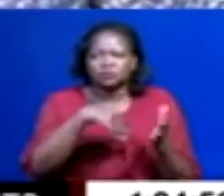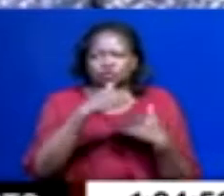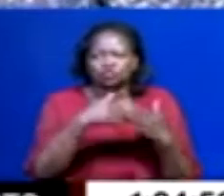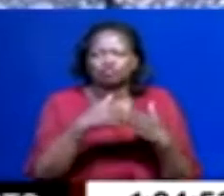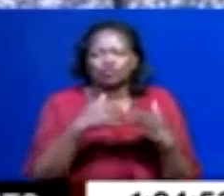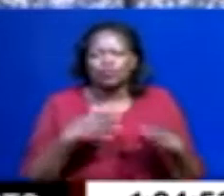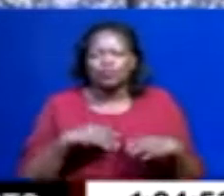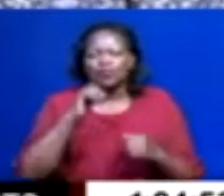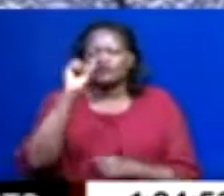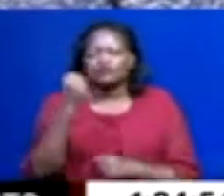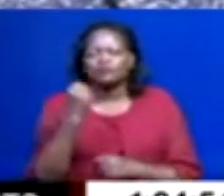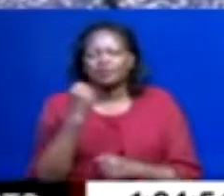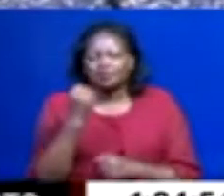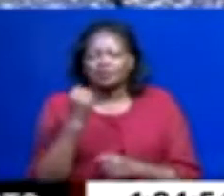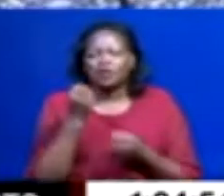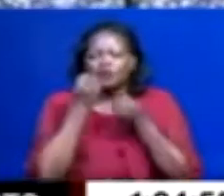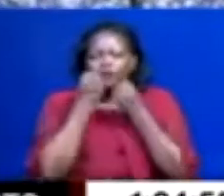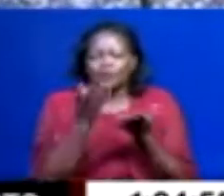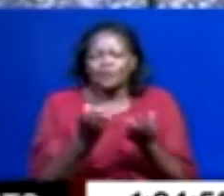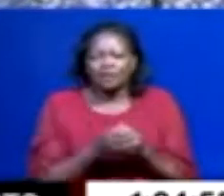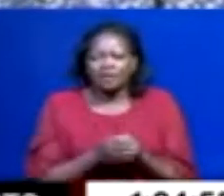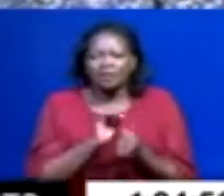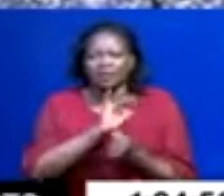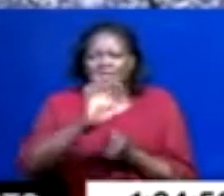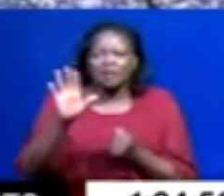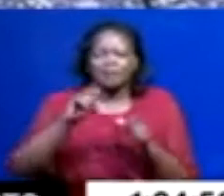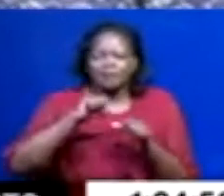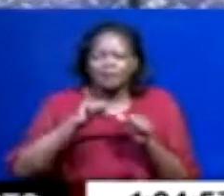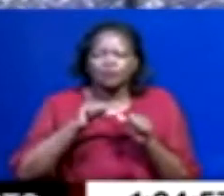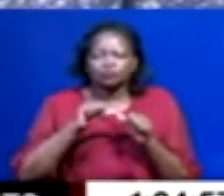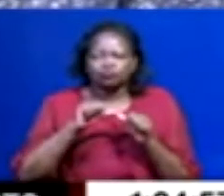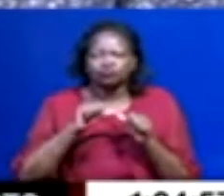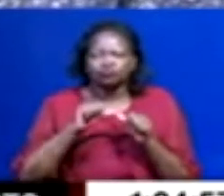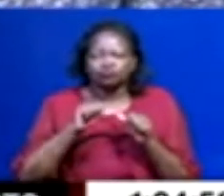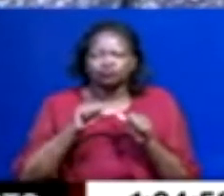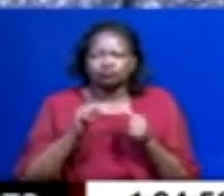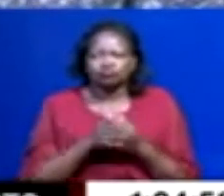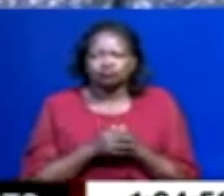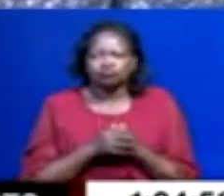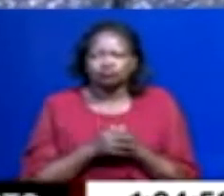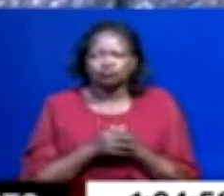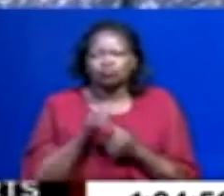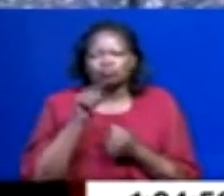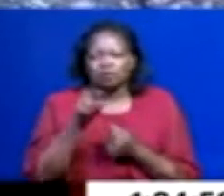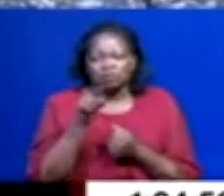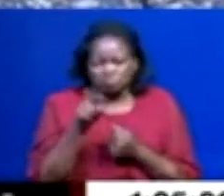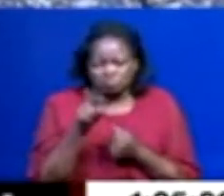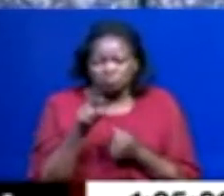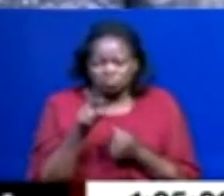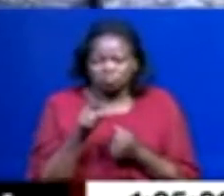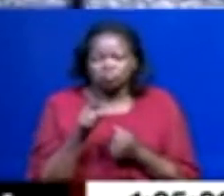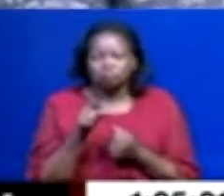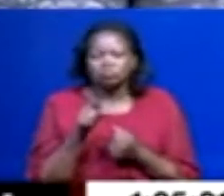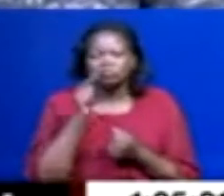5th, informing them of the unsuccessful bid that they had